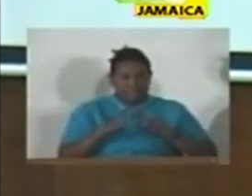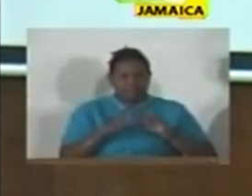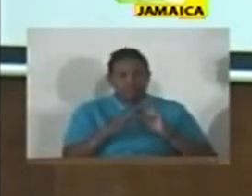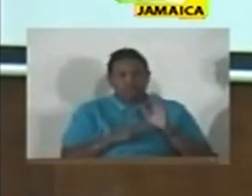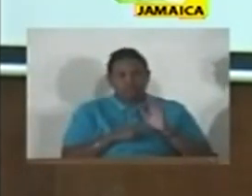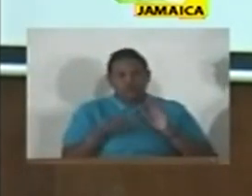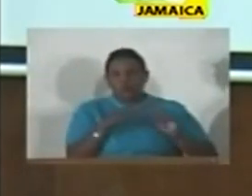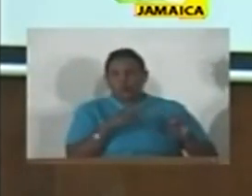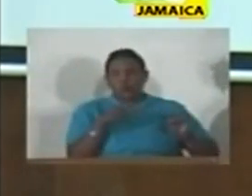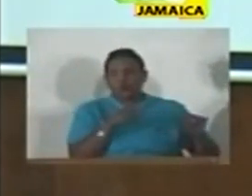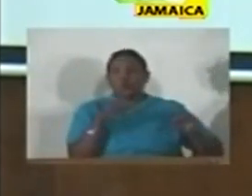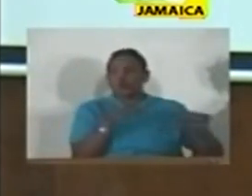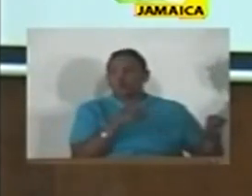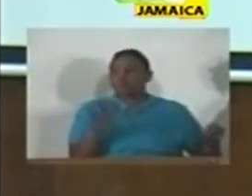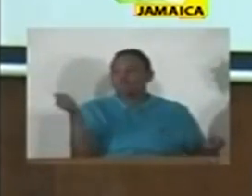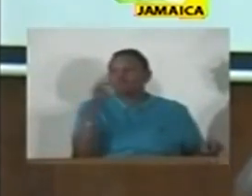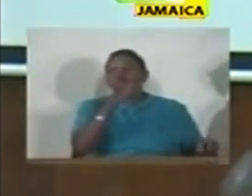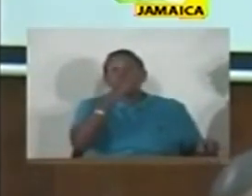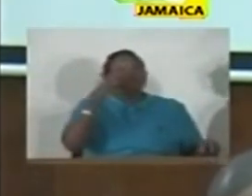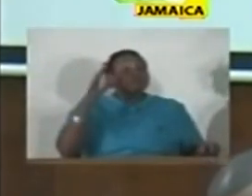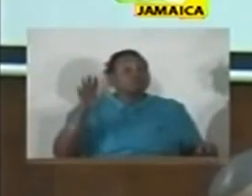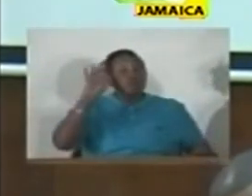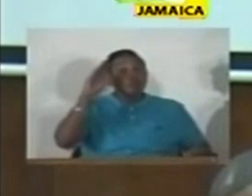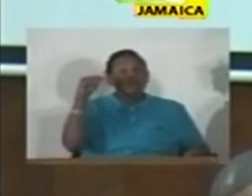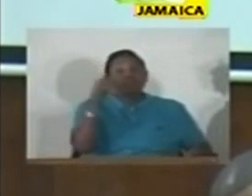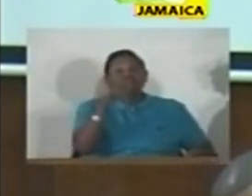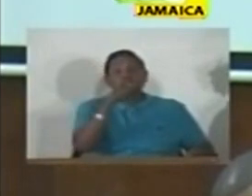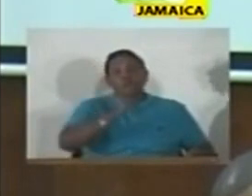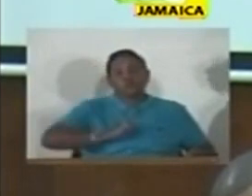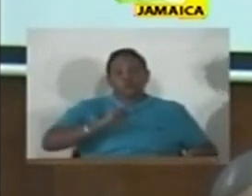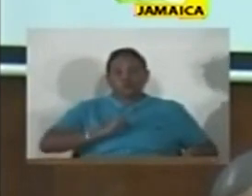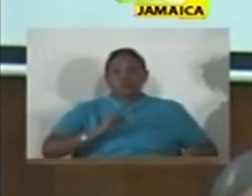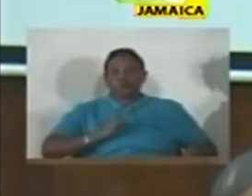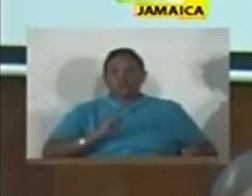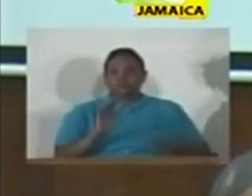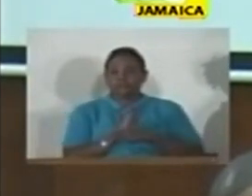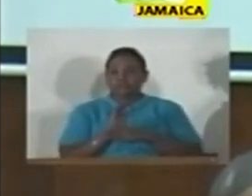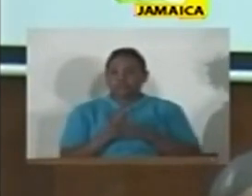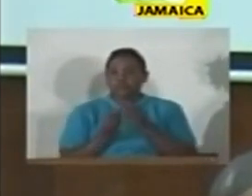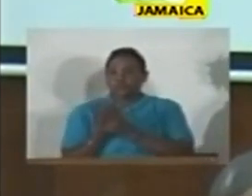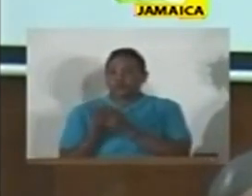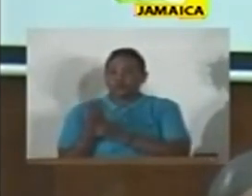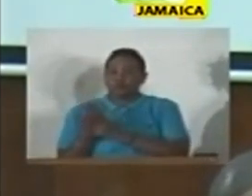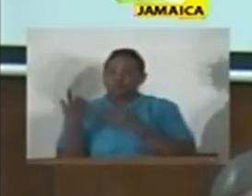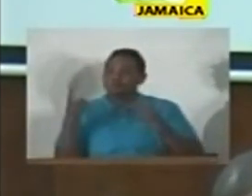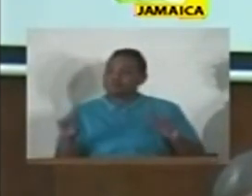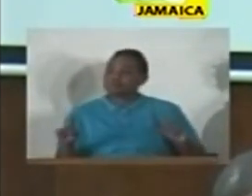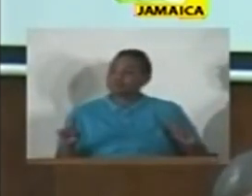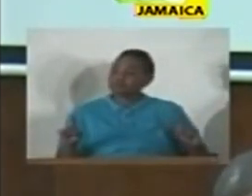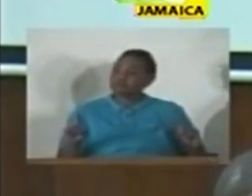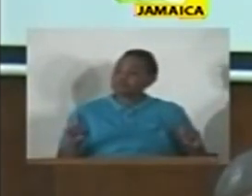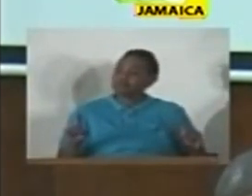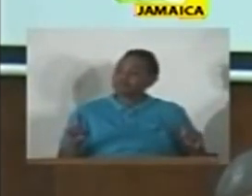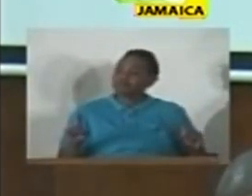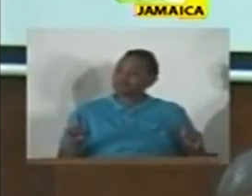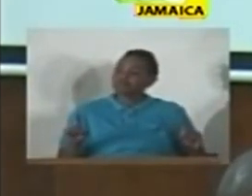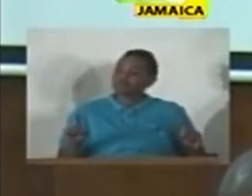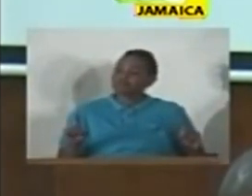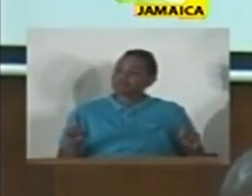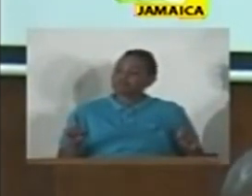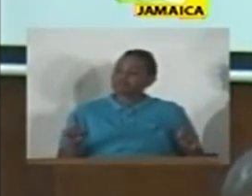And all farmers will be financing their own enterprise. Nothing is going to